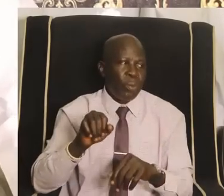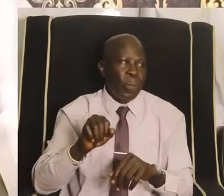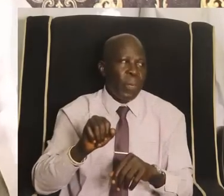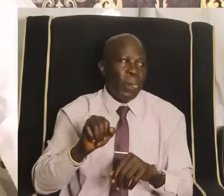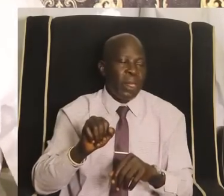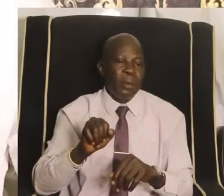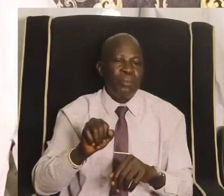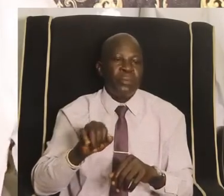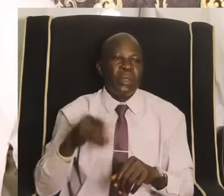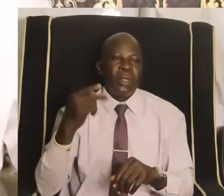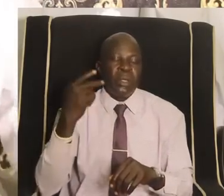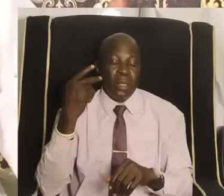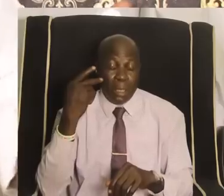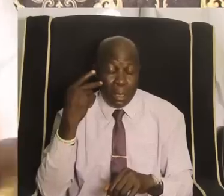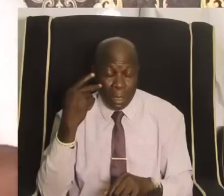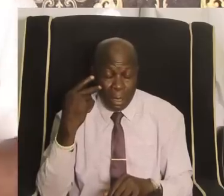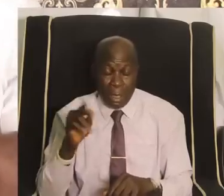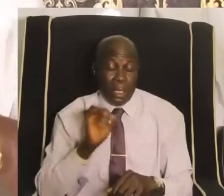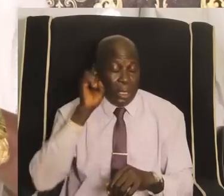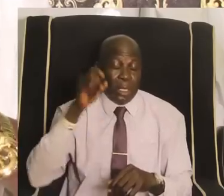the name of Jesus. You are